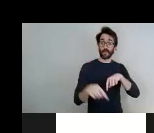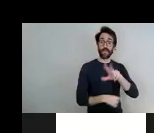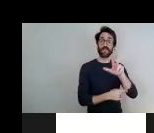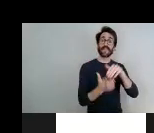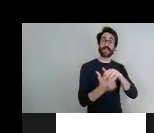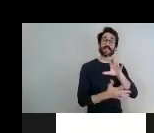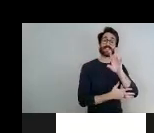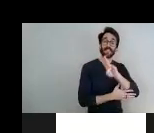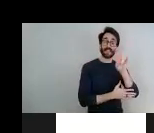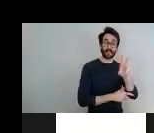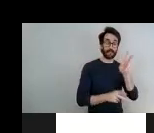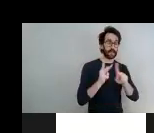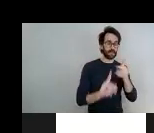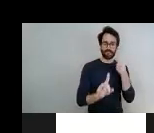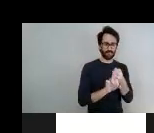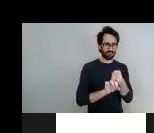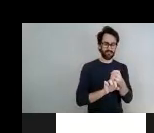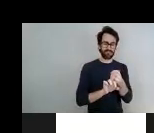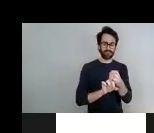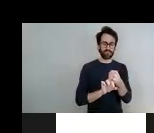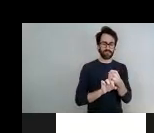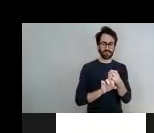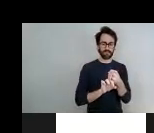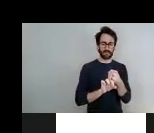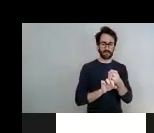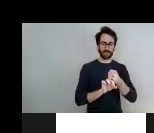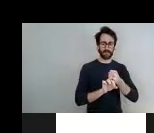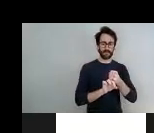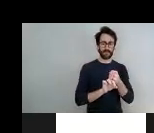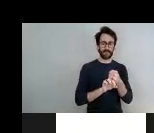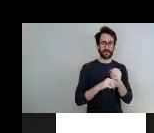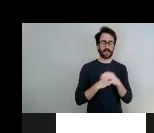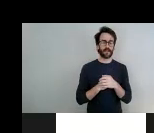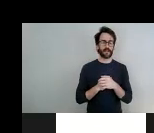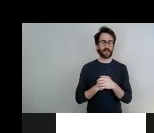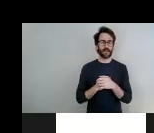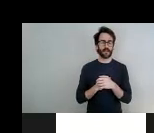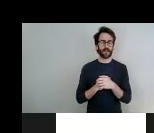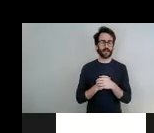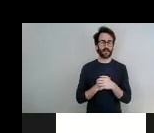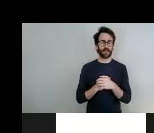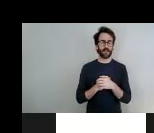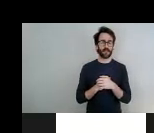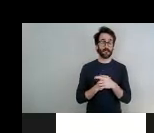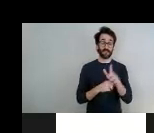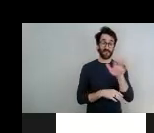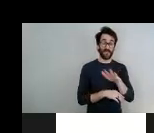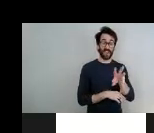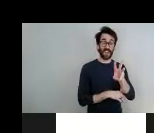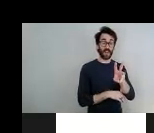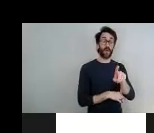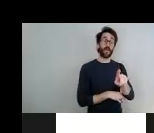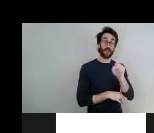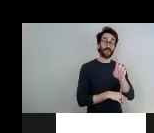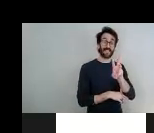3,077 who have fallen victim, with, as Chris mentioned previously, over 100 or nearly 164